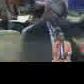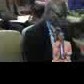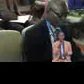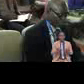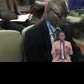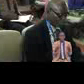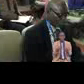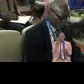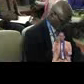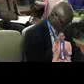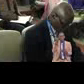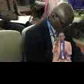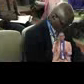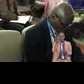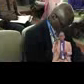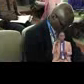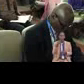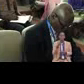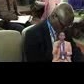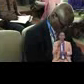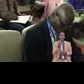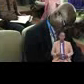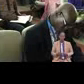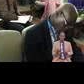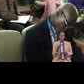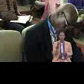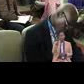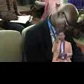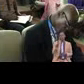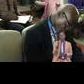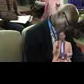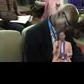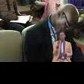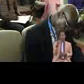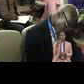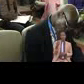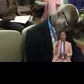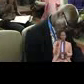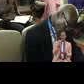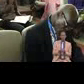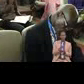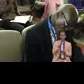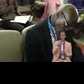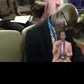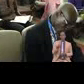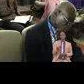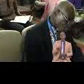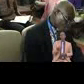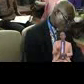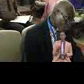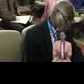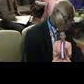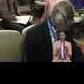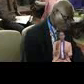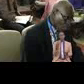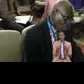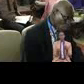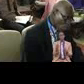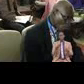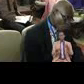of God. Again, that's me. I'm born of God.